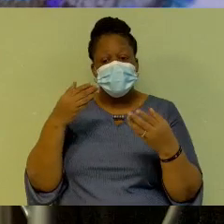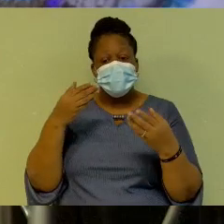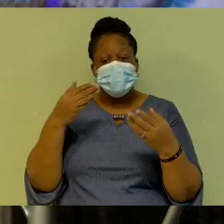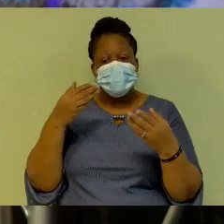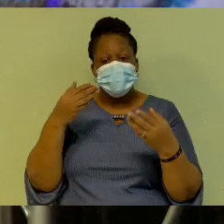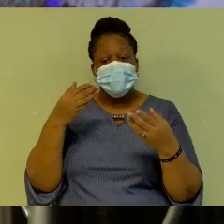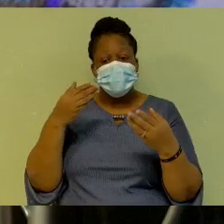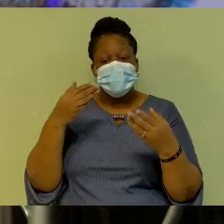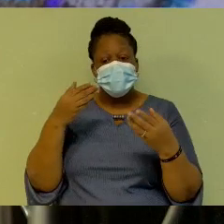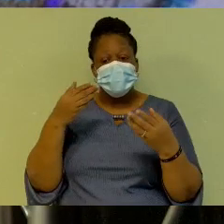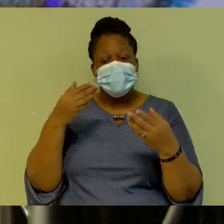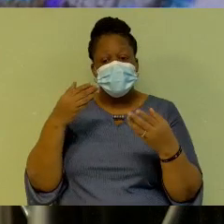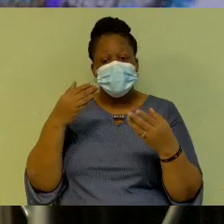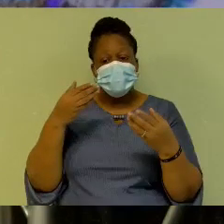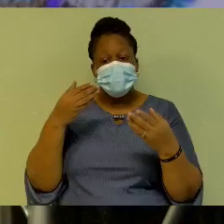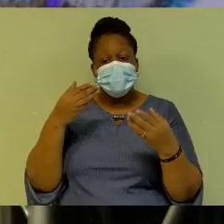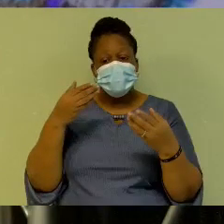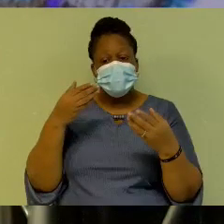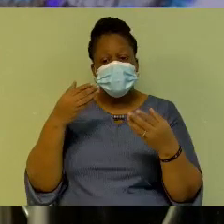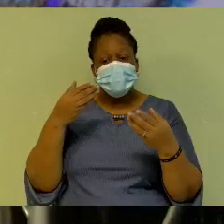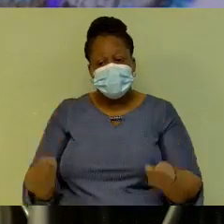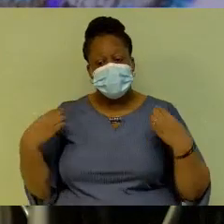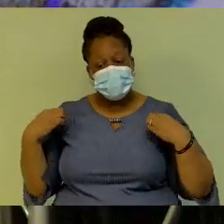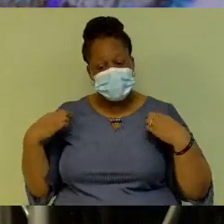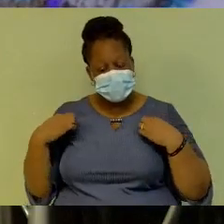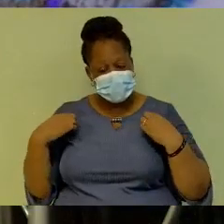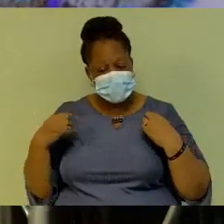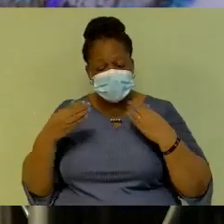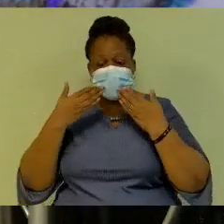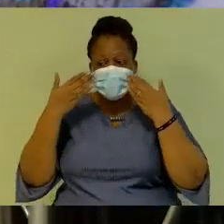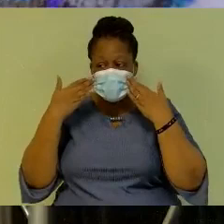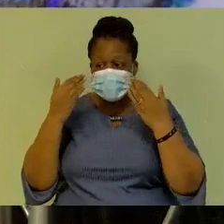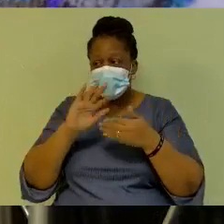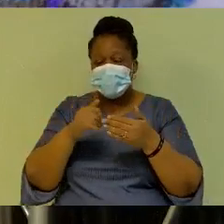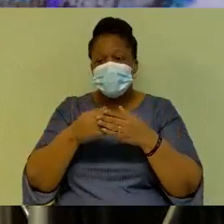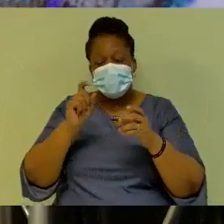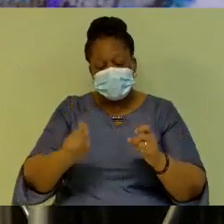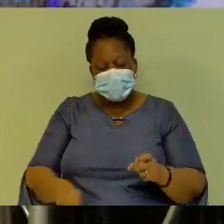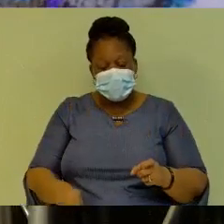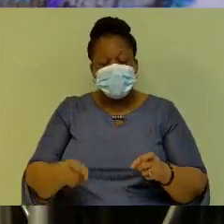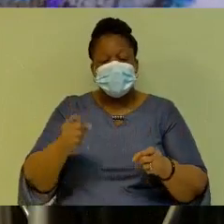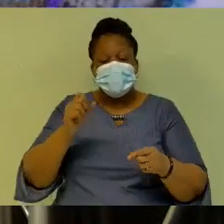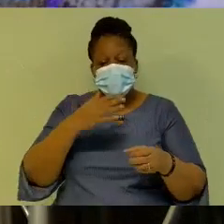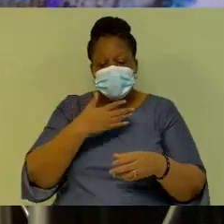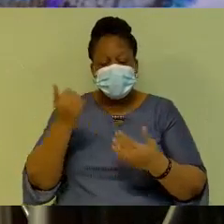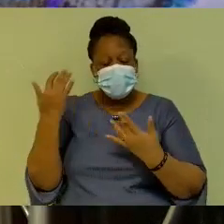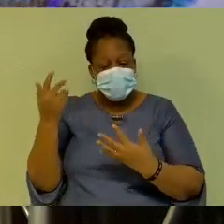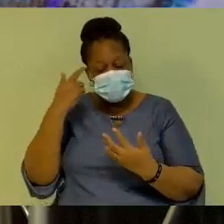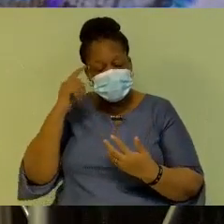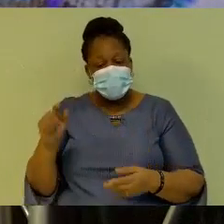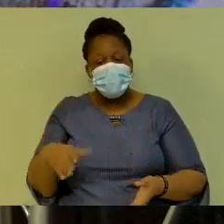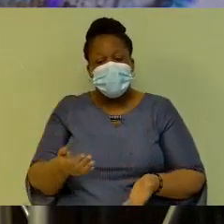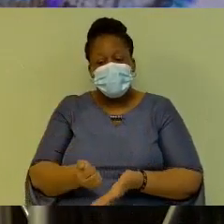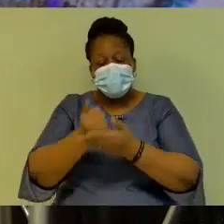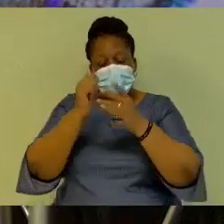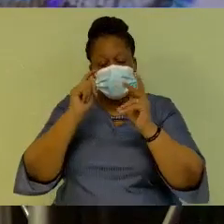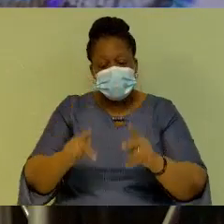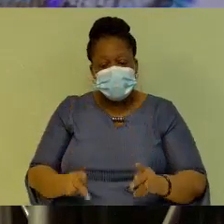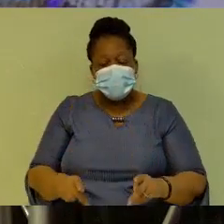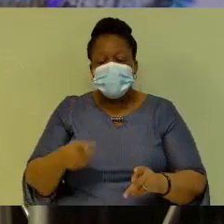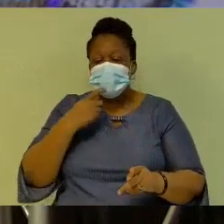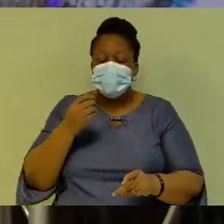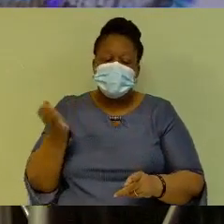other critical medical equipment, and stand ready to address the healthcare needs of our citizens and residents who may present at